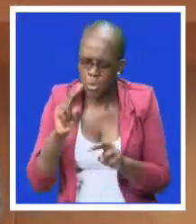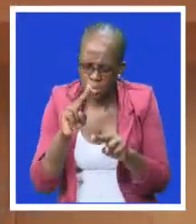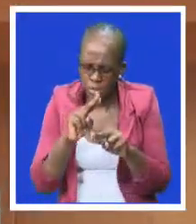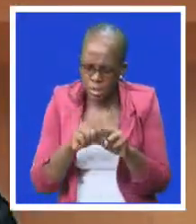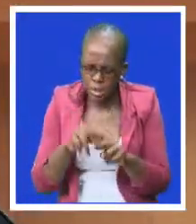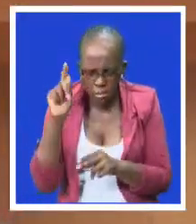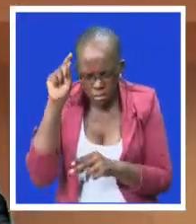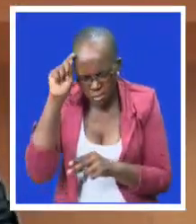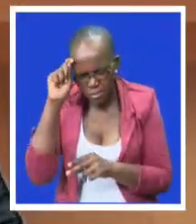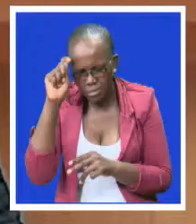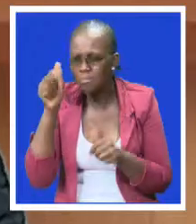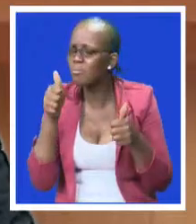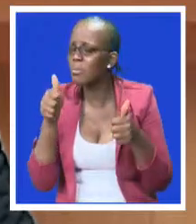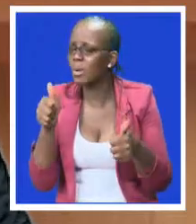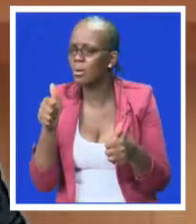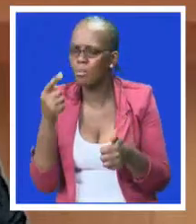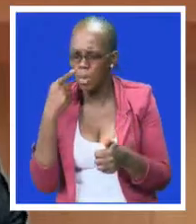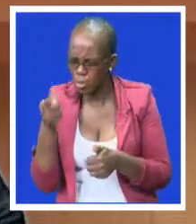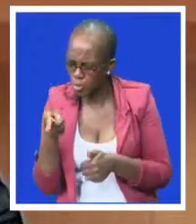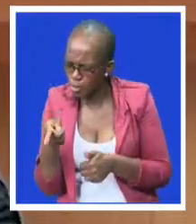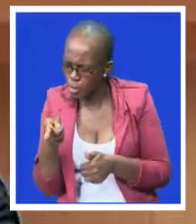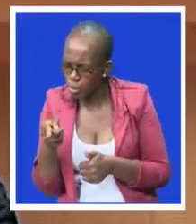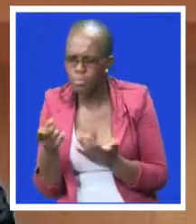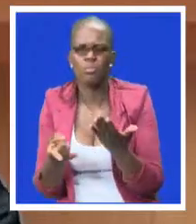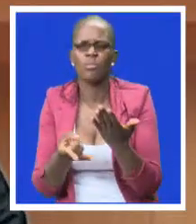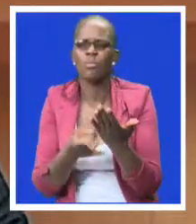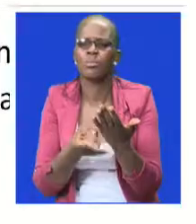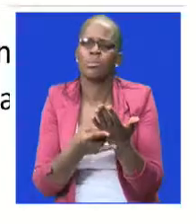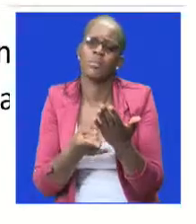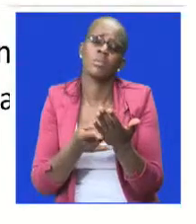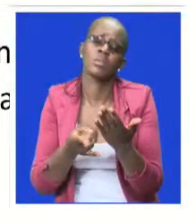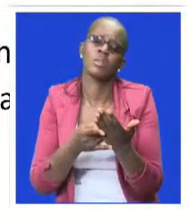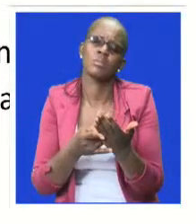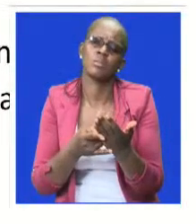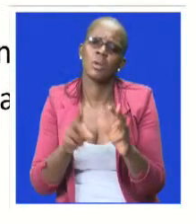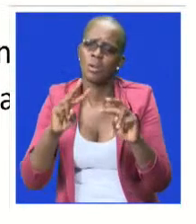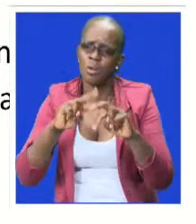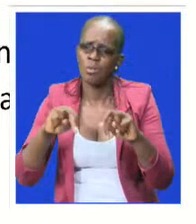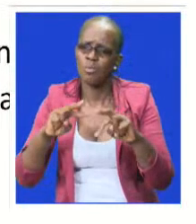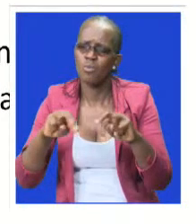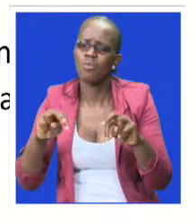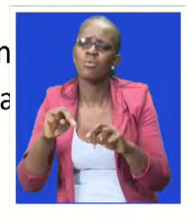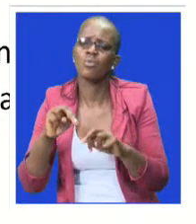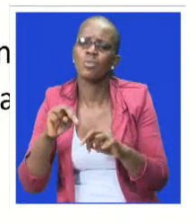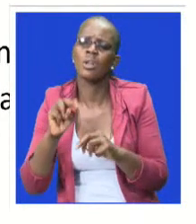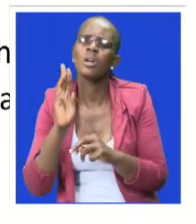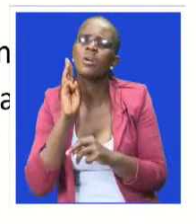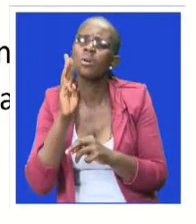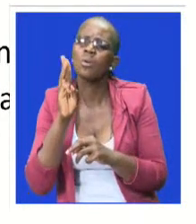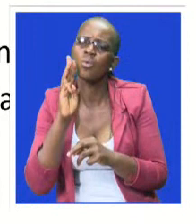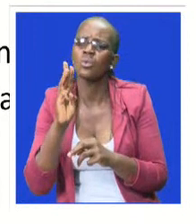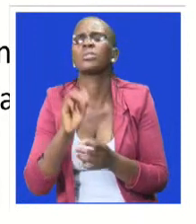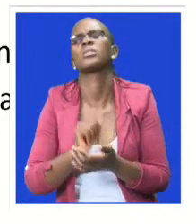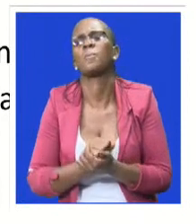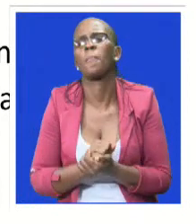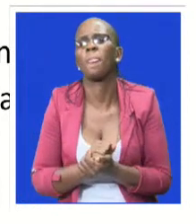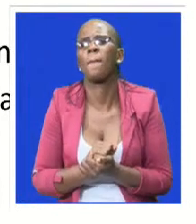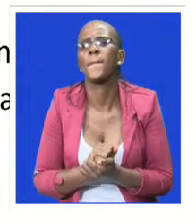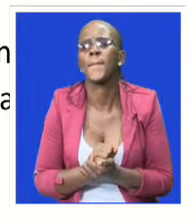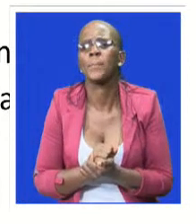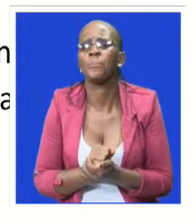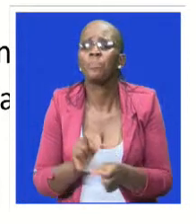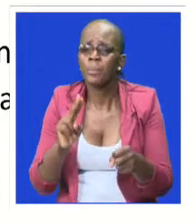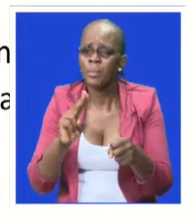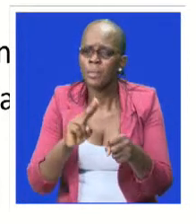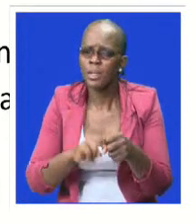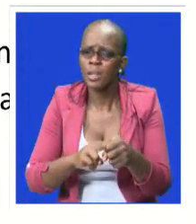shells they can get water. And they also collected bundles of grass to make mattresses to